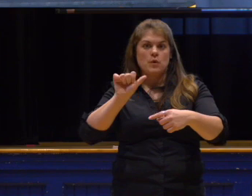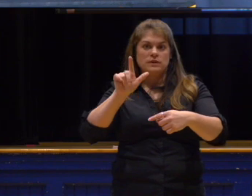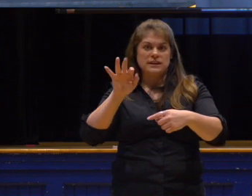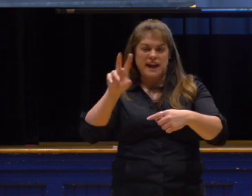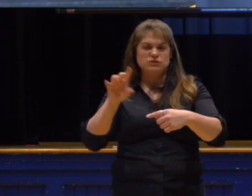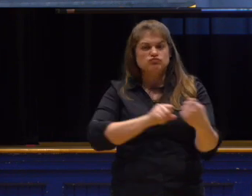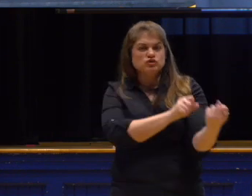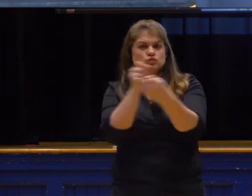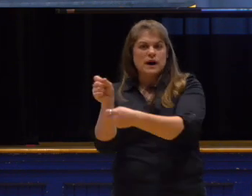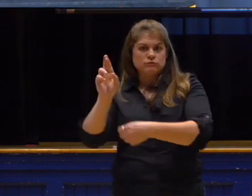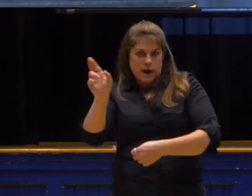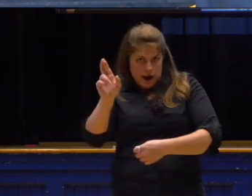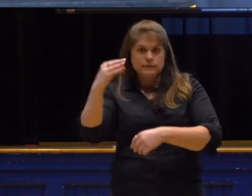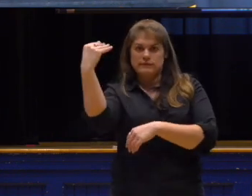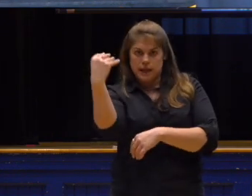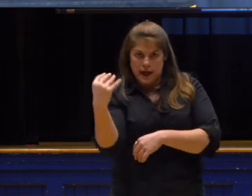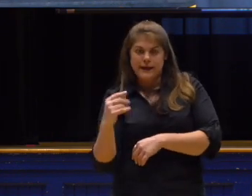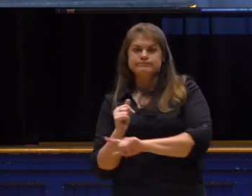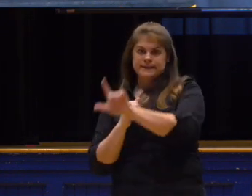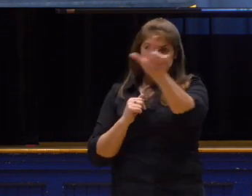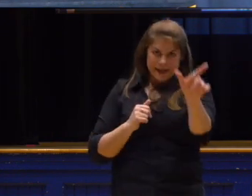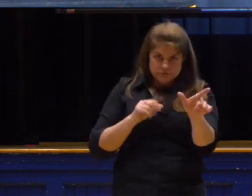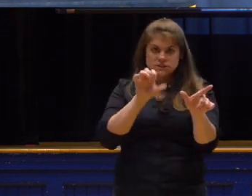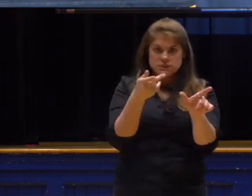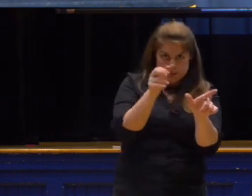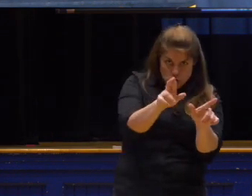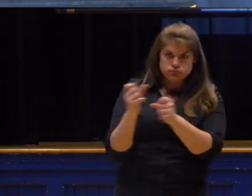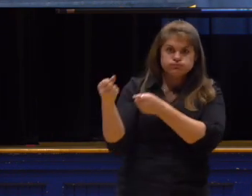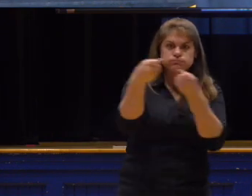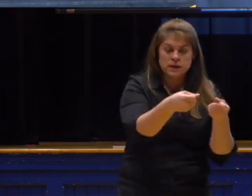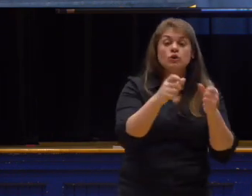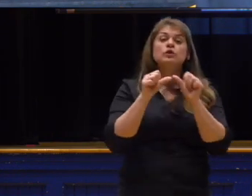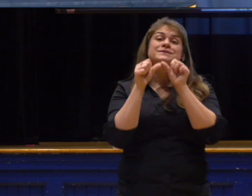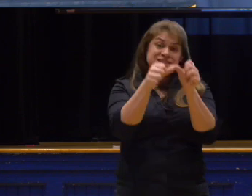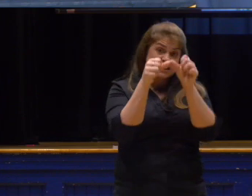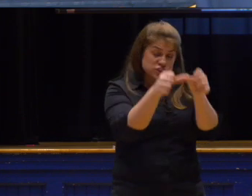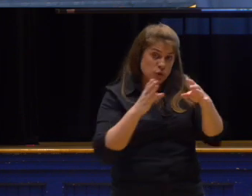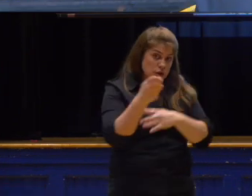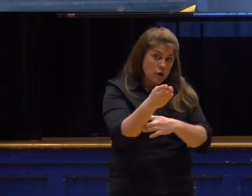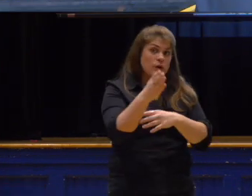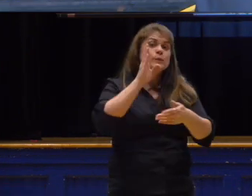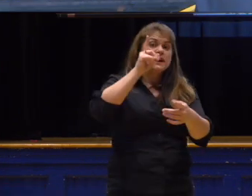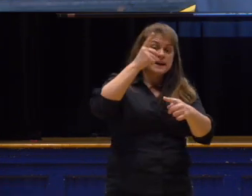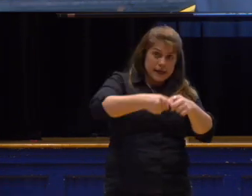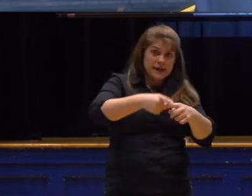right, come to the light here, take a left onto Sumner. If you continue to go through when you get to Burlington